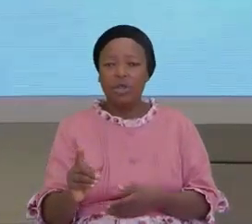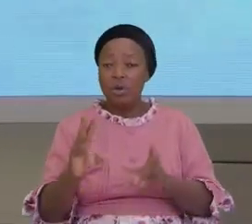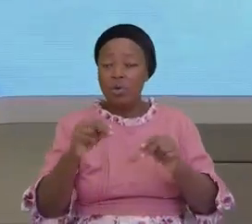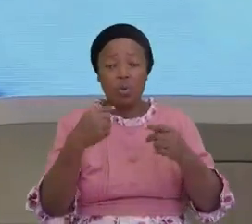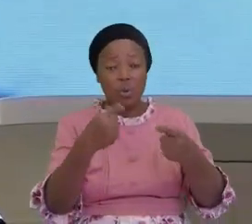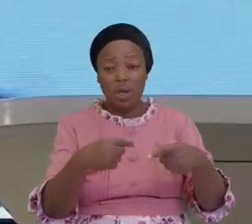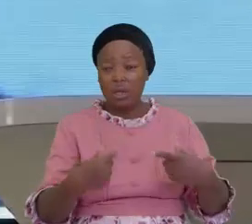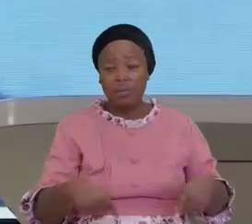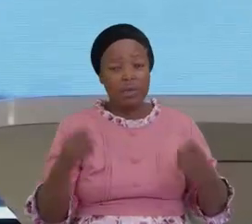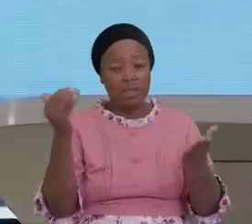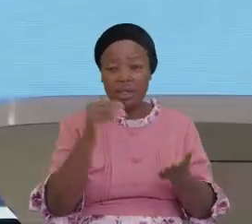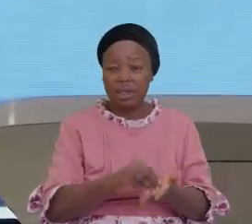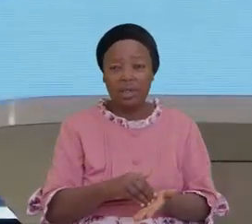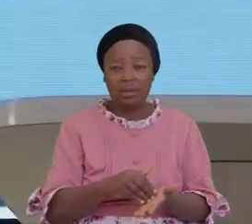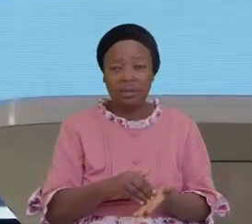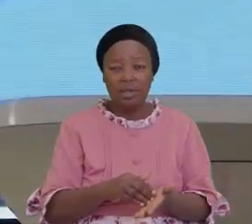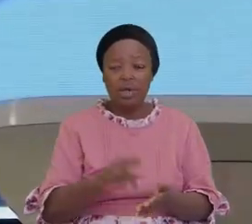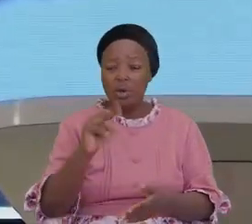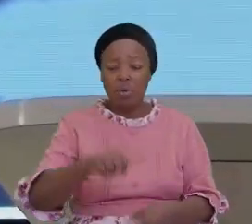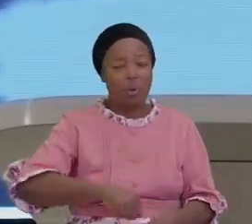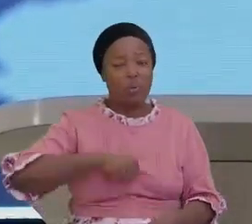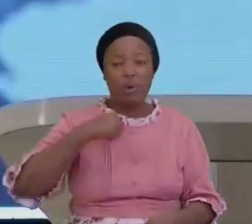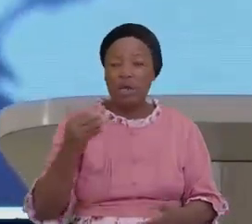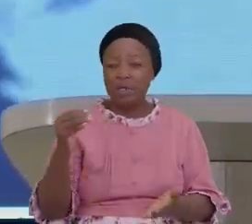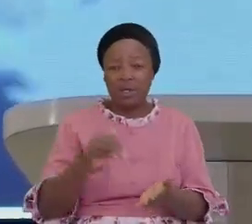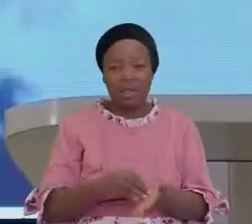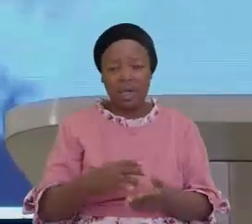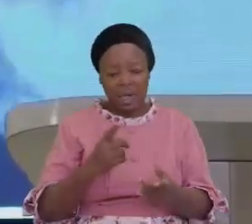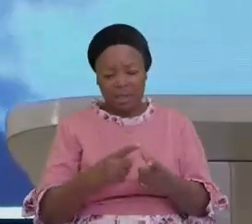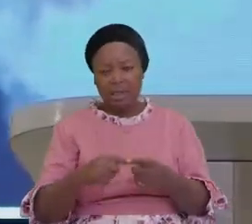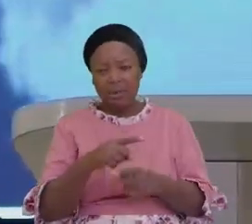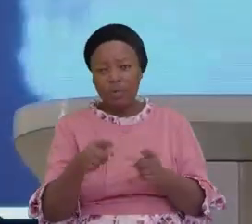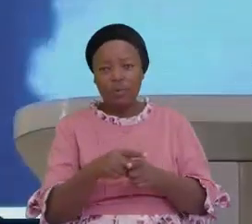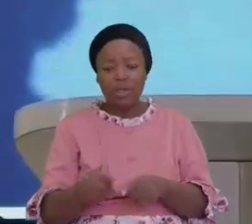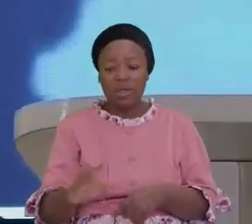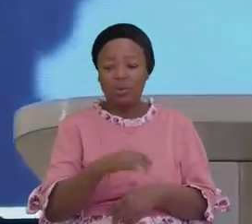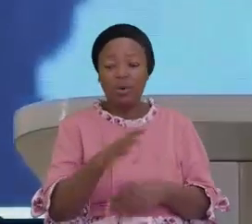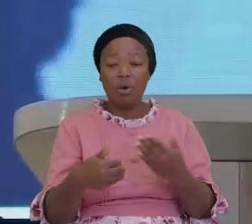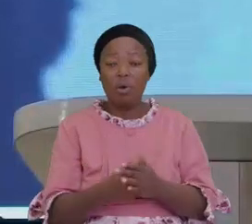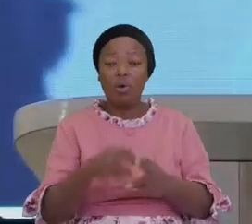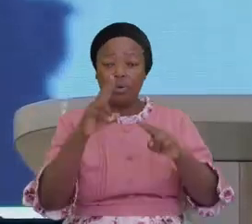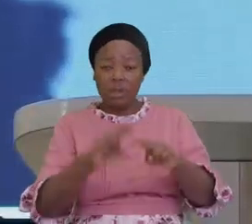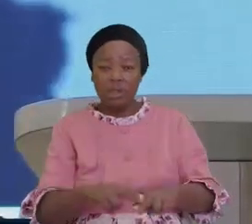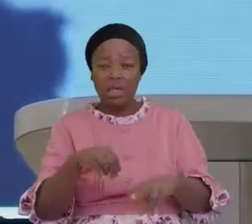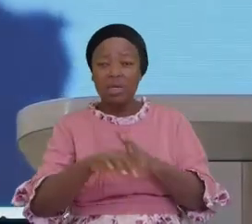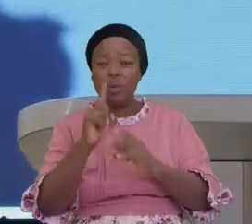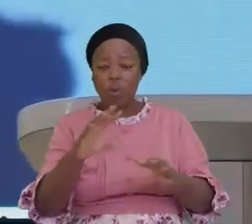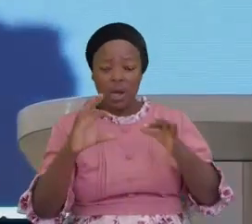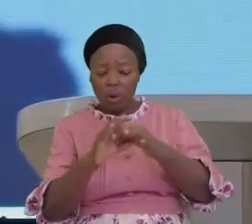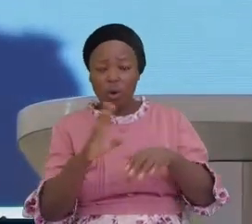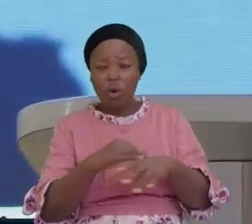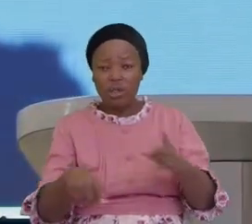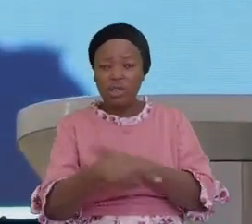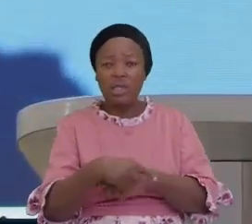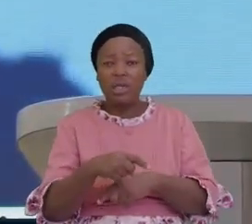again, no pride again. And then when they were all seated in one accord on the day of